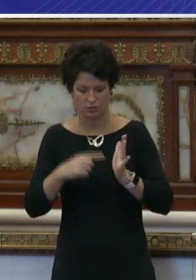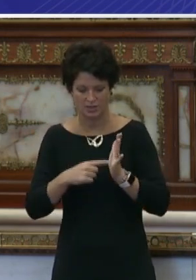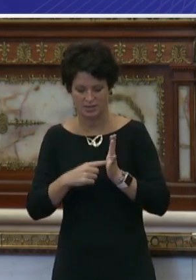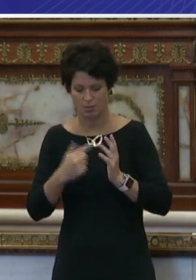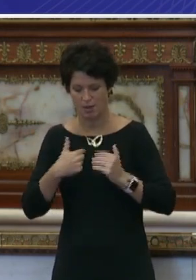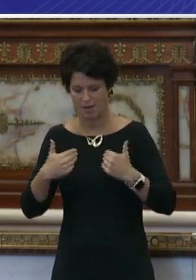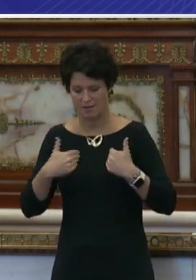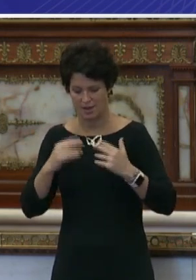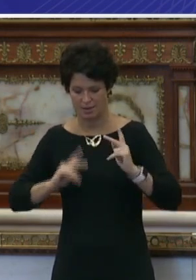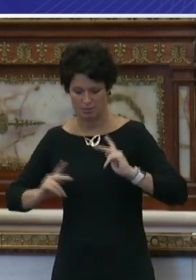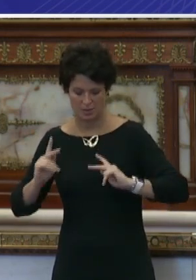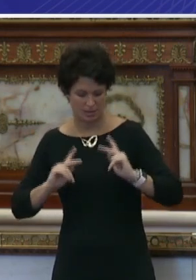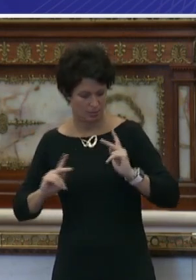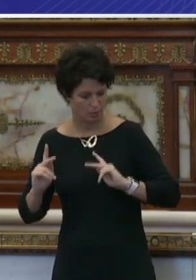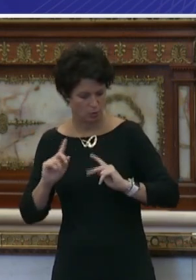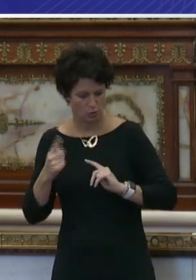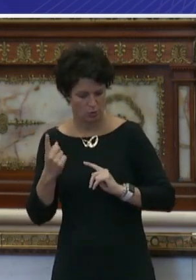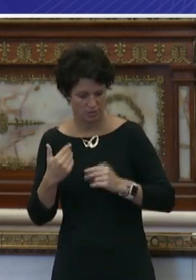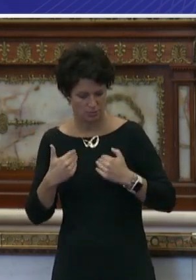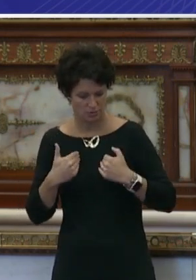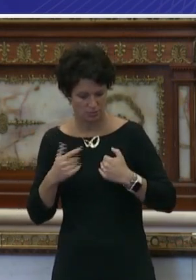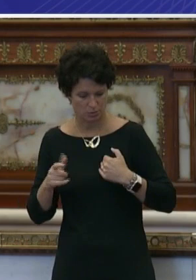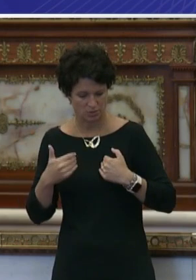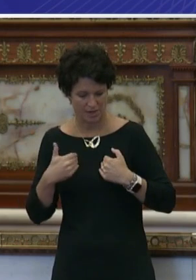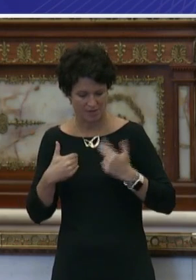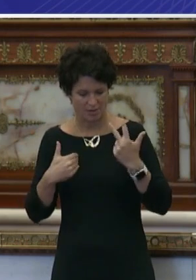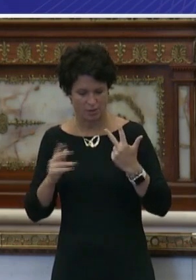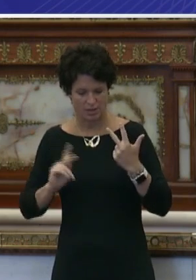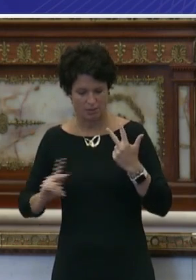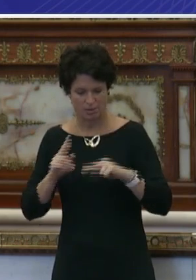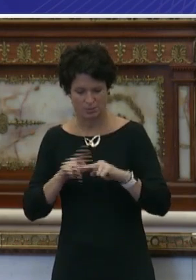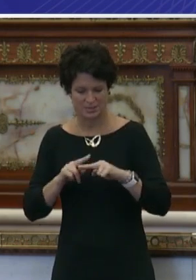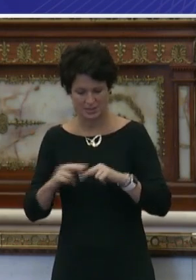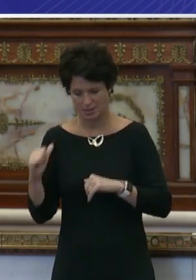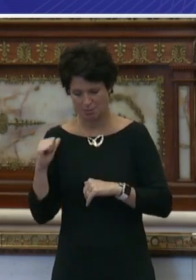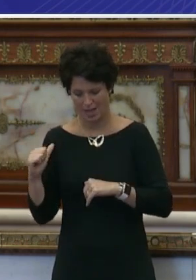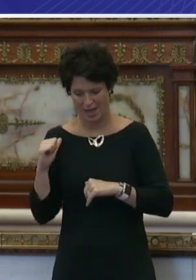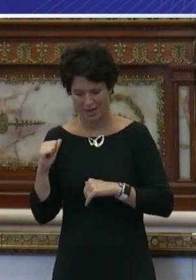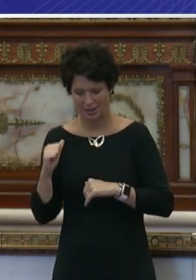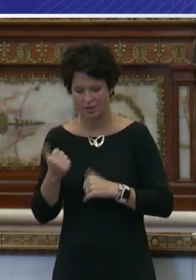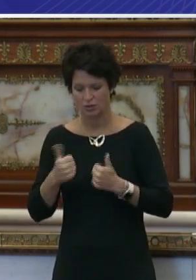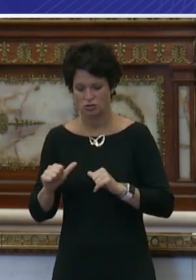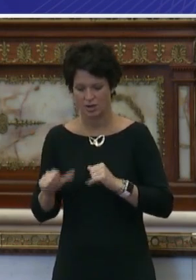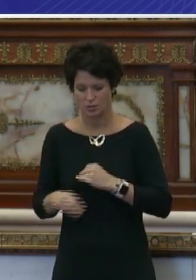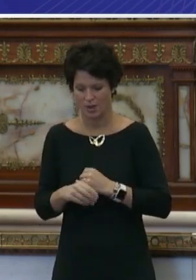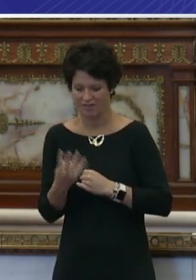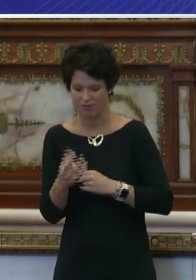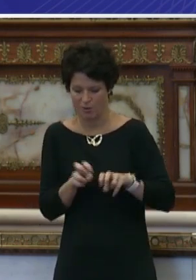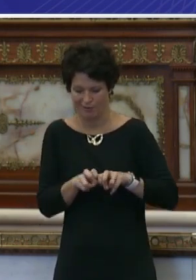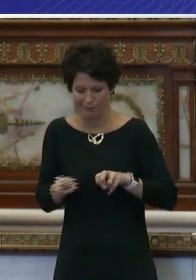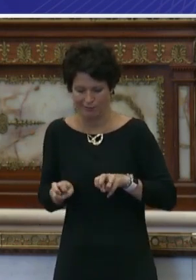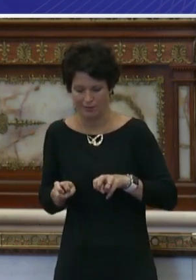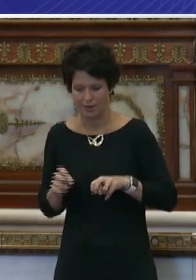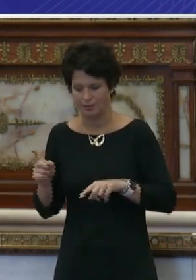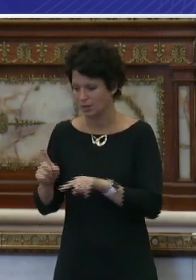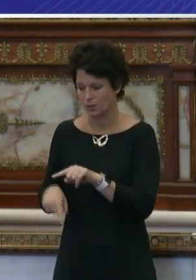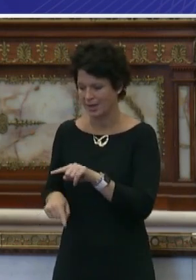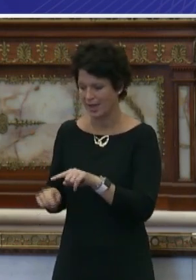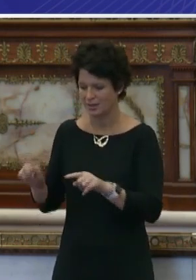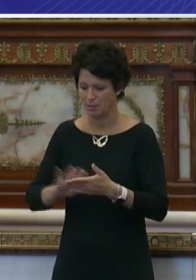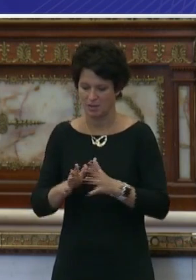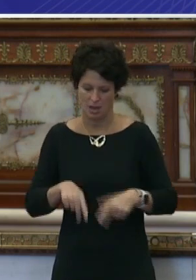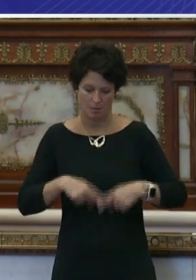people where we're only supposed to allow 3 people to sit in the back, but they'll try to squeeze 4 or 5 people. Then if you tell them, well, you can't do that, they'll get